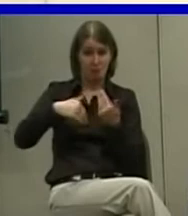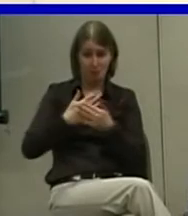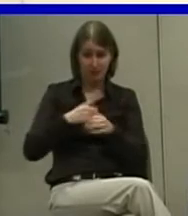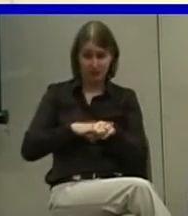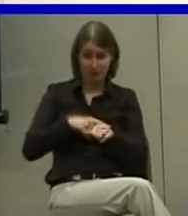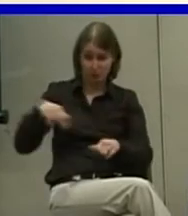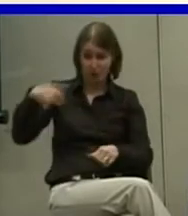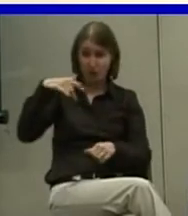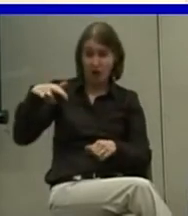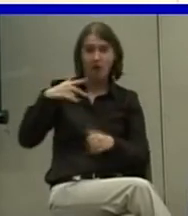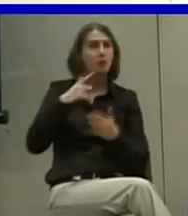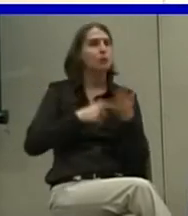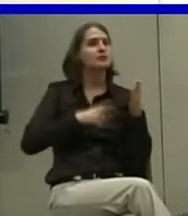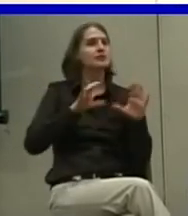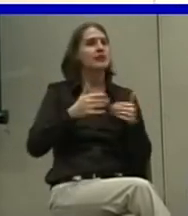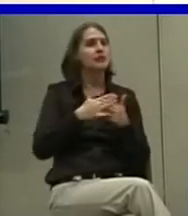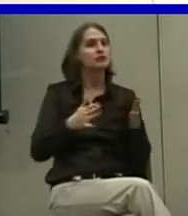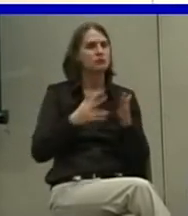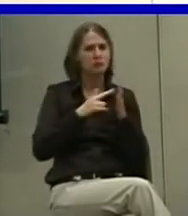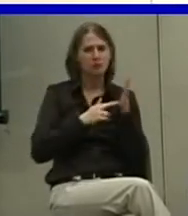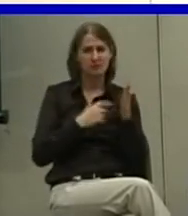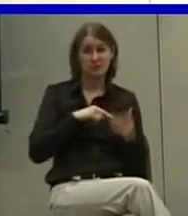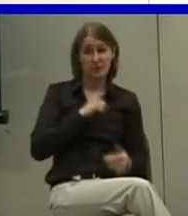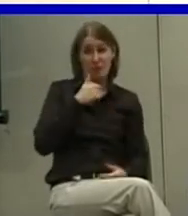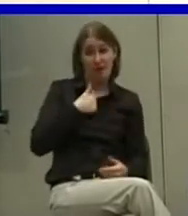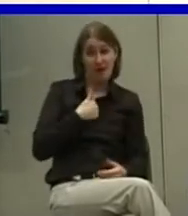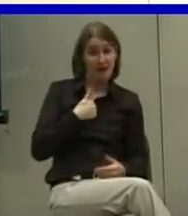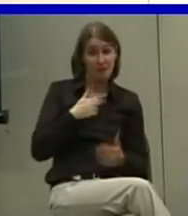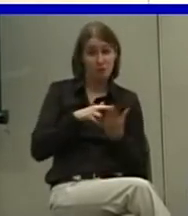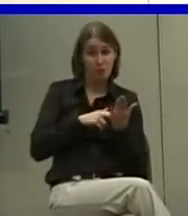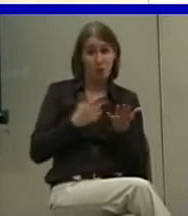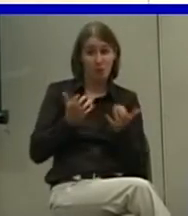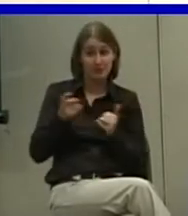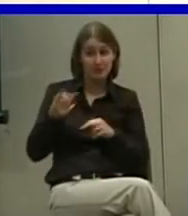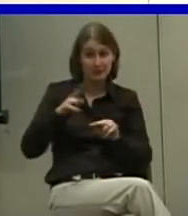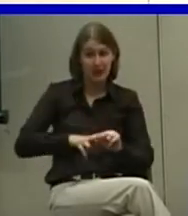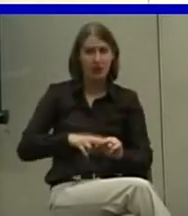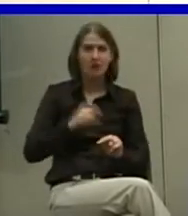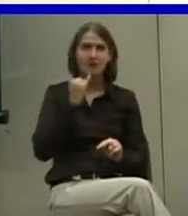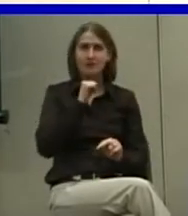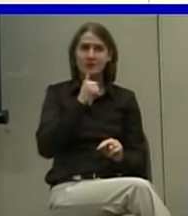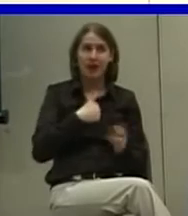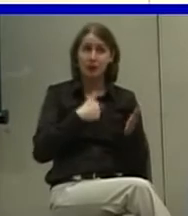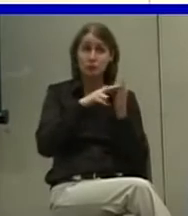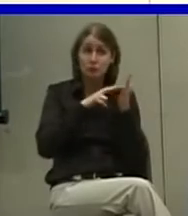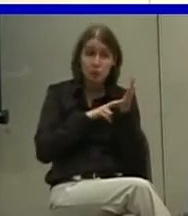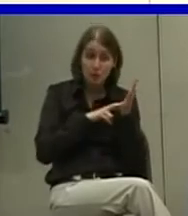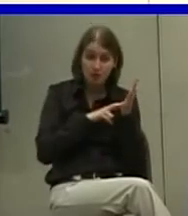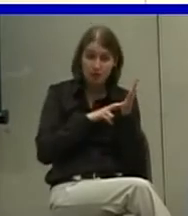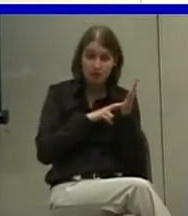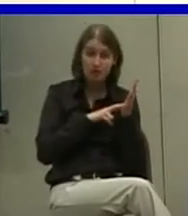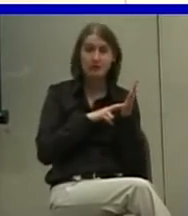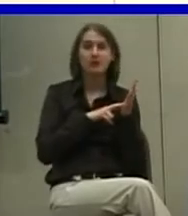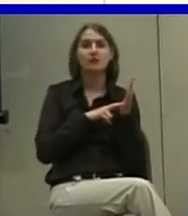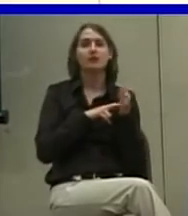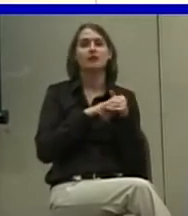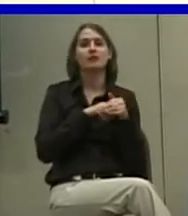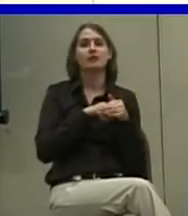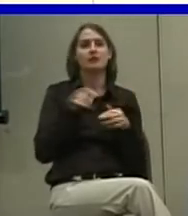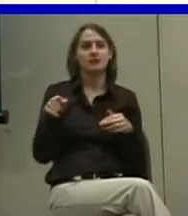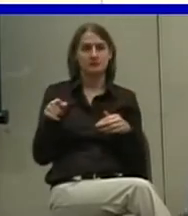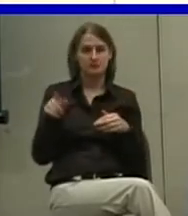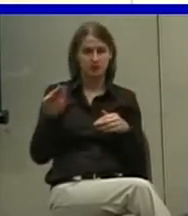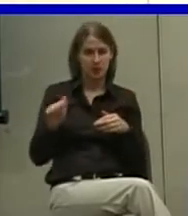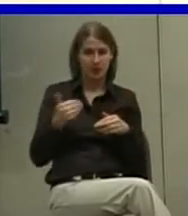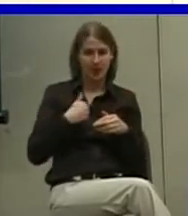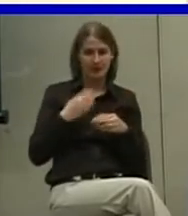rule? Well, we don't have a classroom rule, but I want that kid to sit down. Okay, well, if there isn't a rule, that's like to me coming in, this kid's getting the